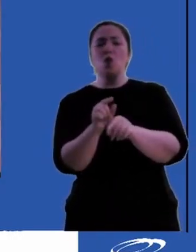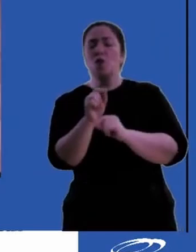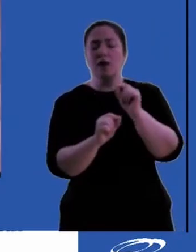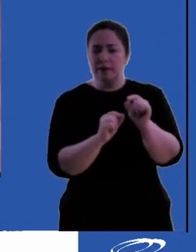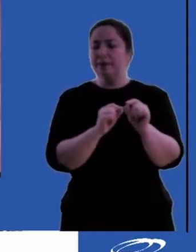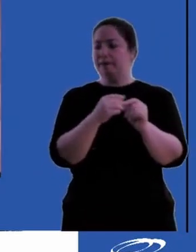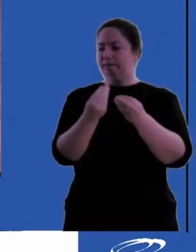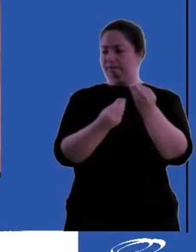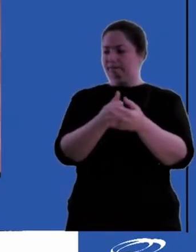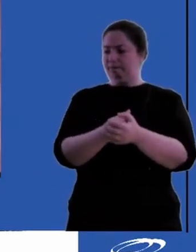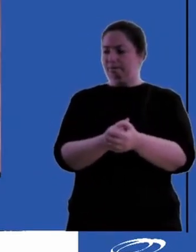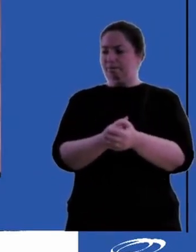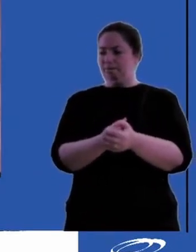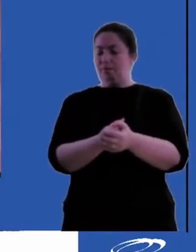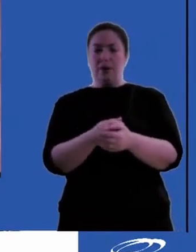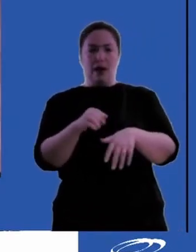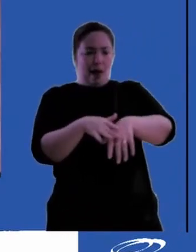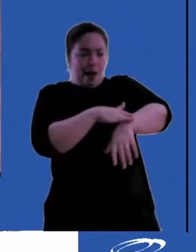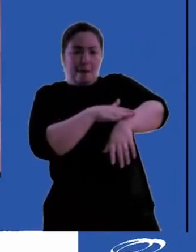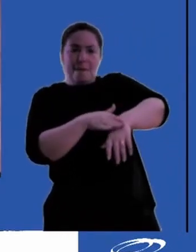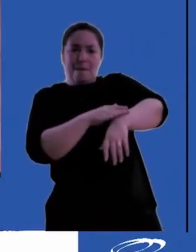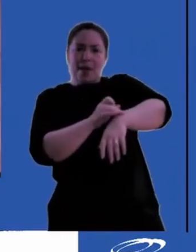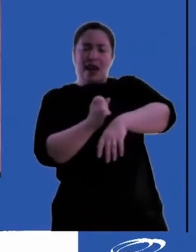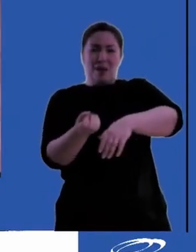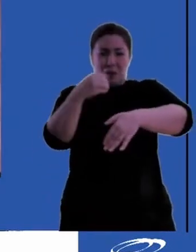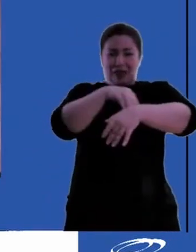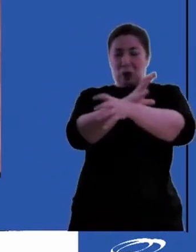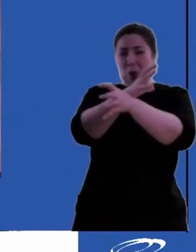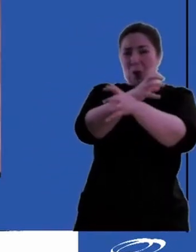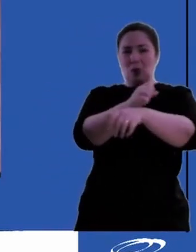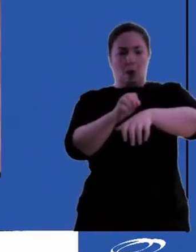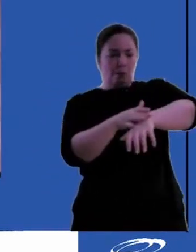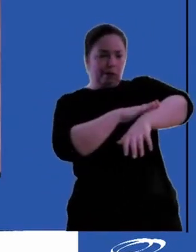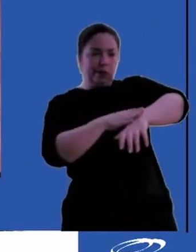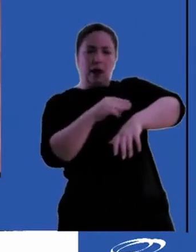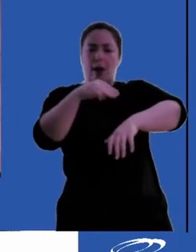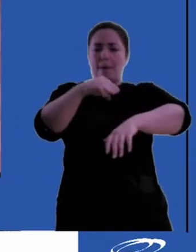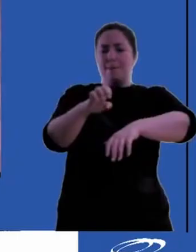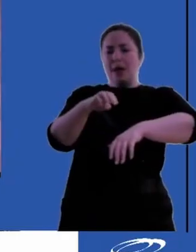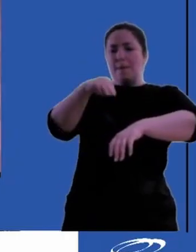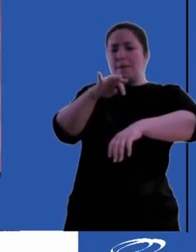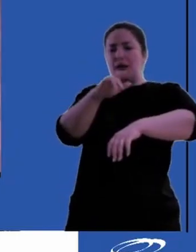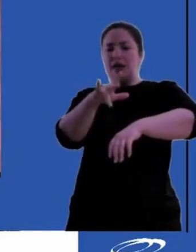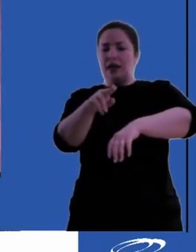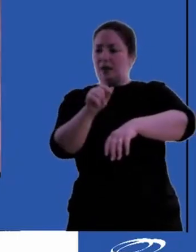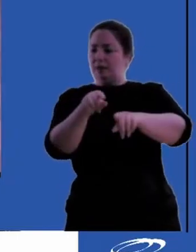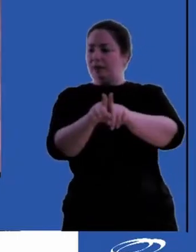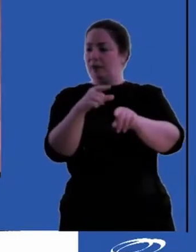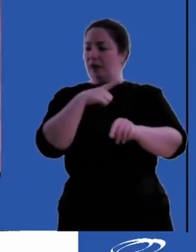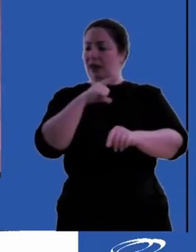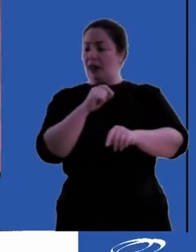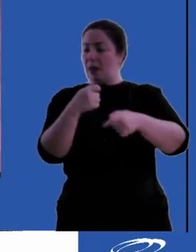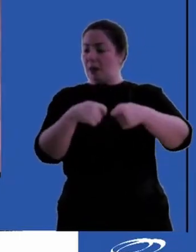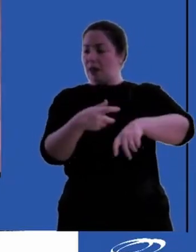again, I think about organisms contacting the surface of an implant, such as illustrated in this cartoon, and